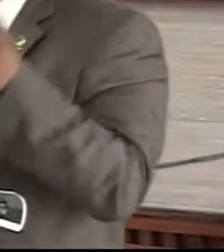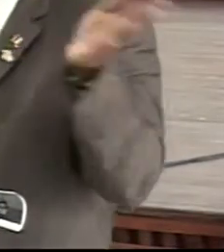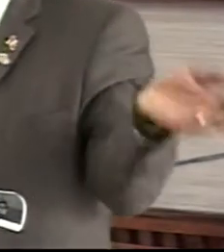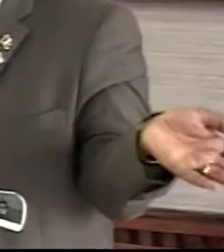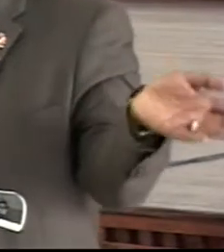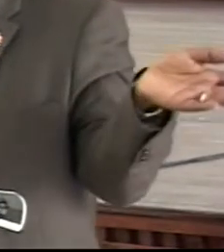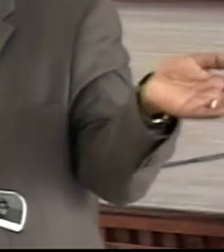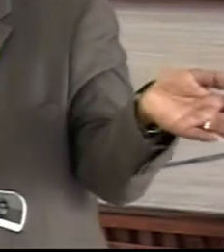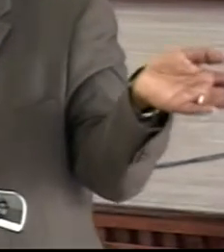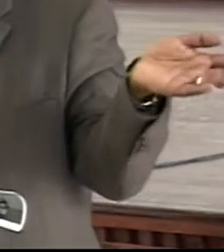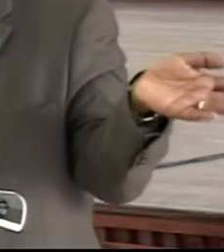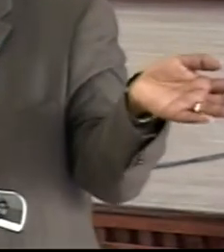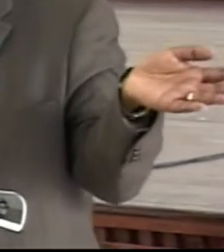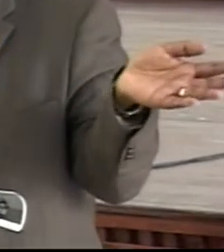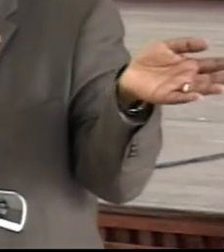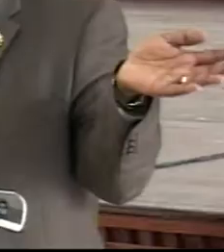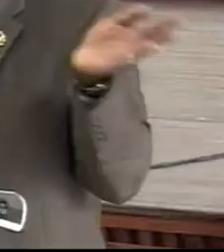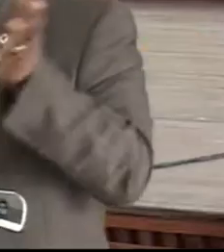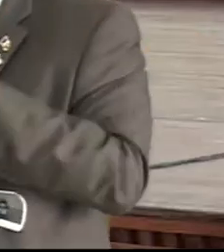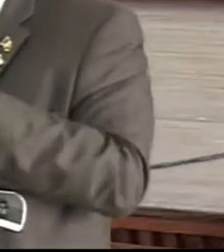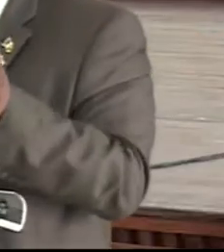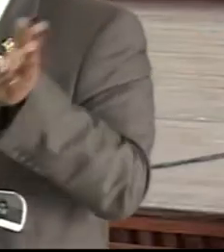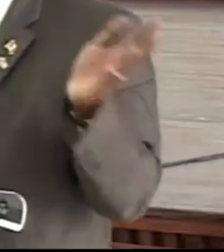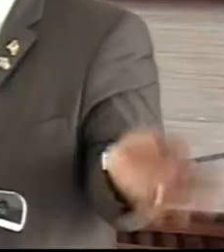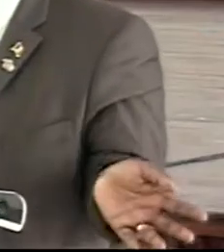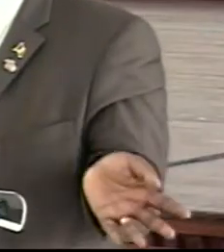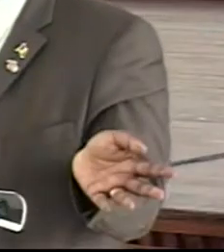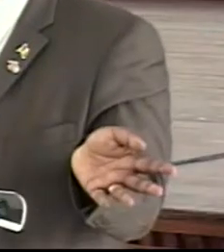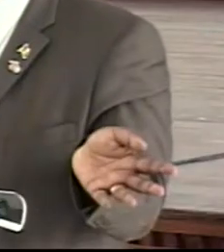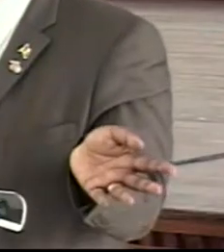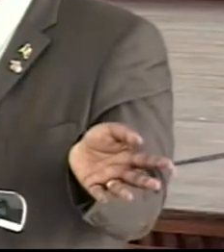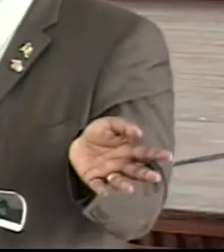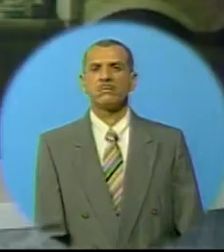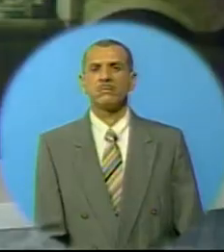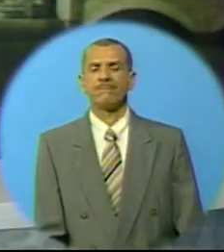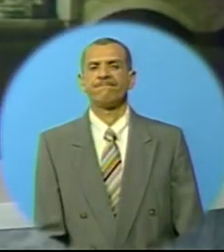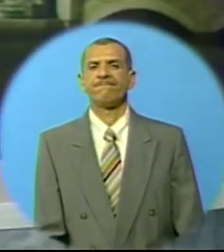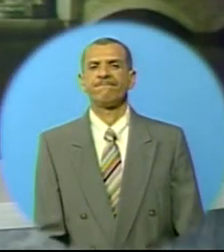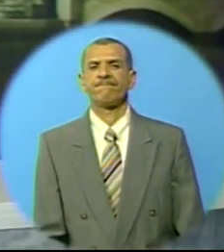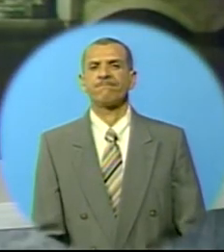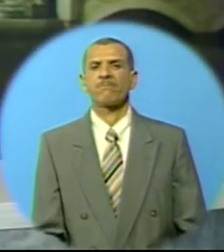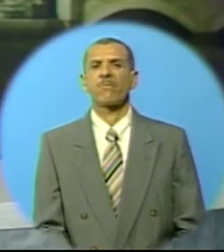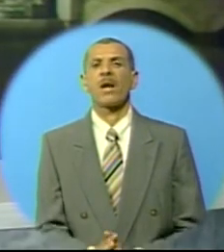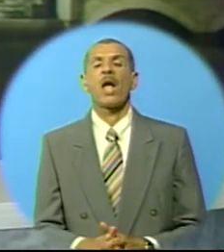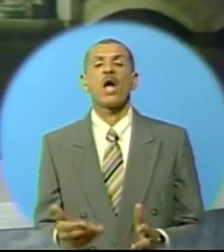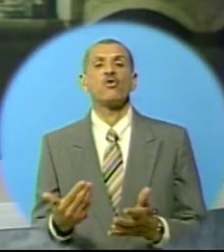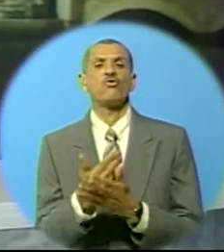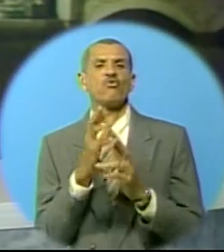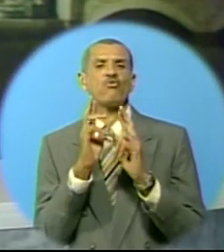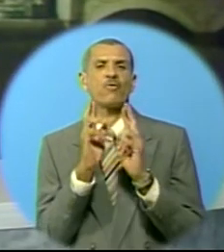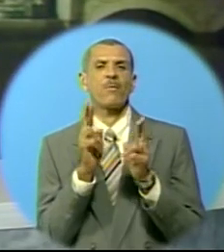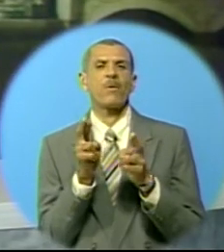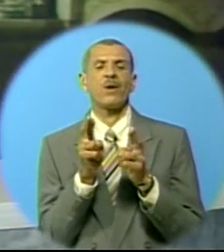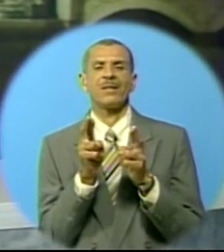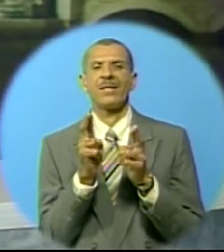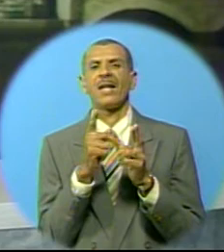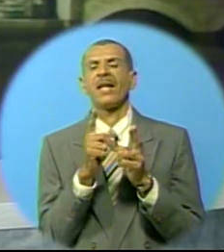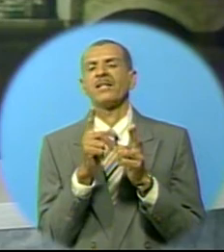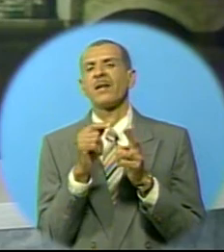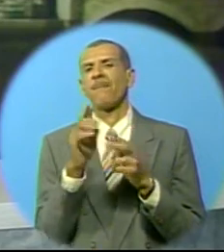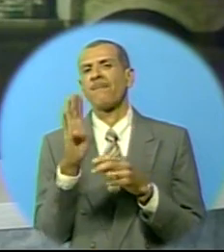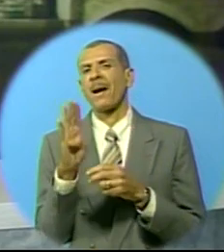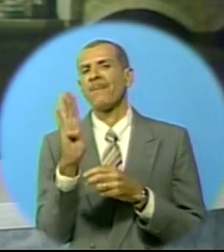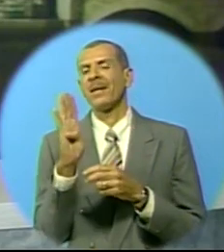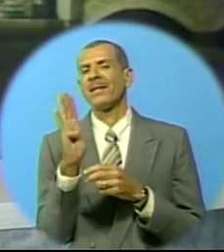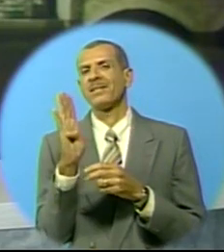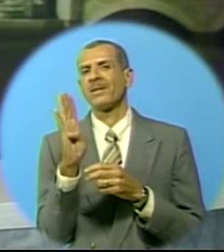see if they did something right, wrong, successfully or unsuccessfully? A new report lists Barbados among 4